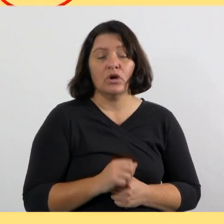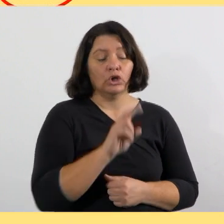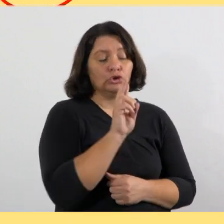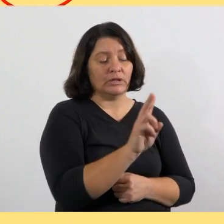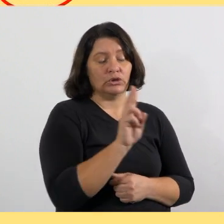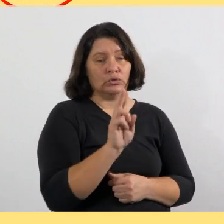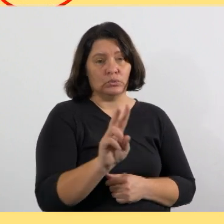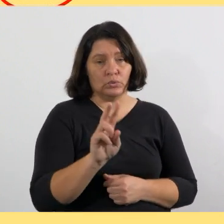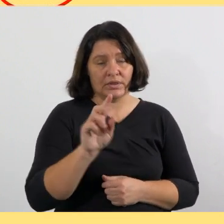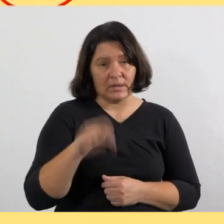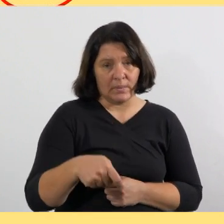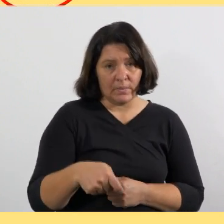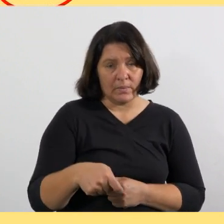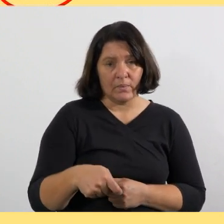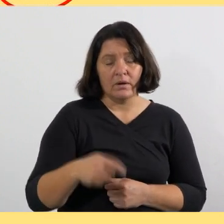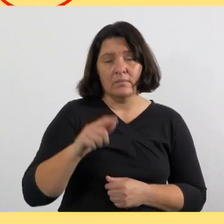is